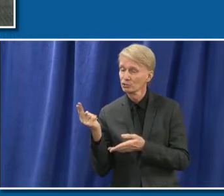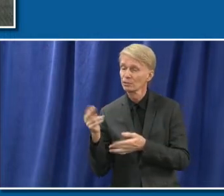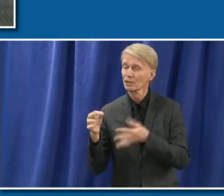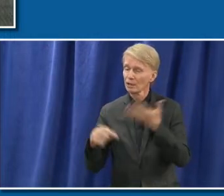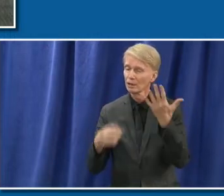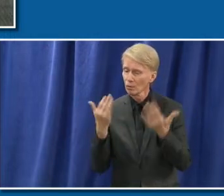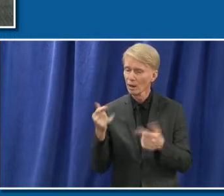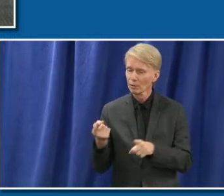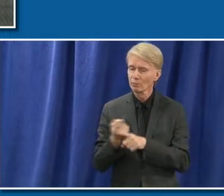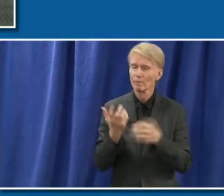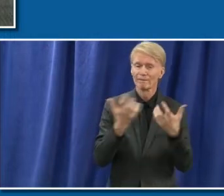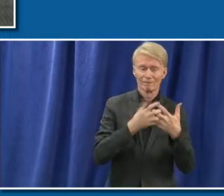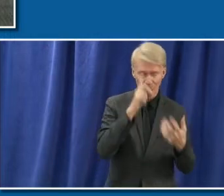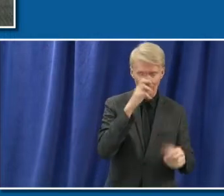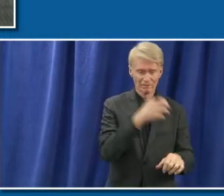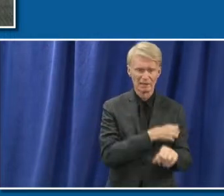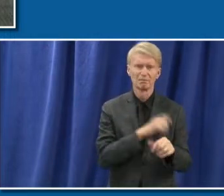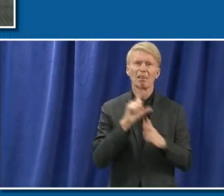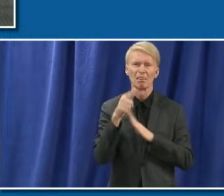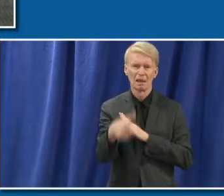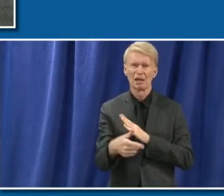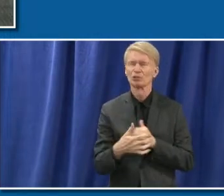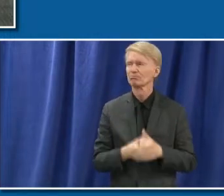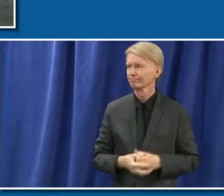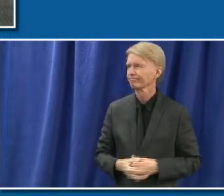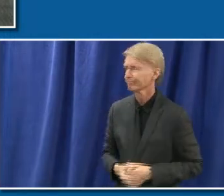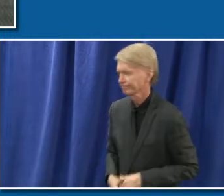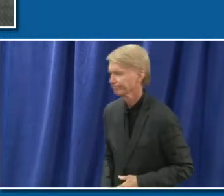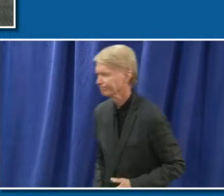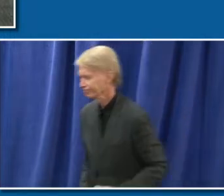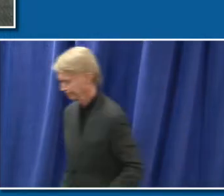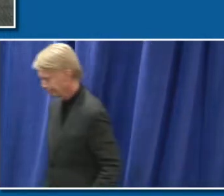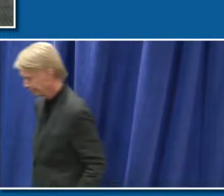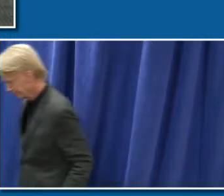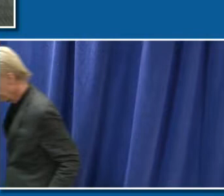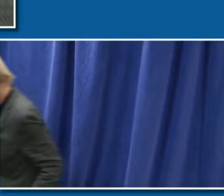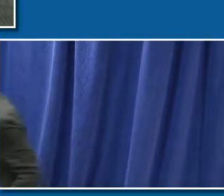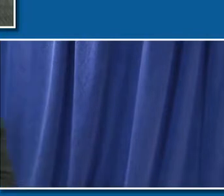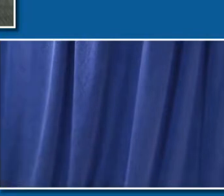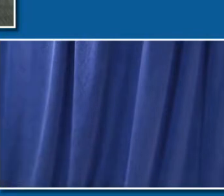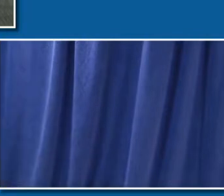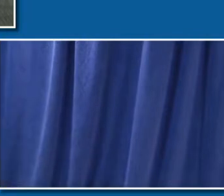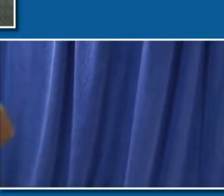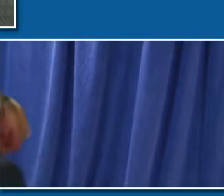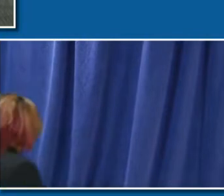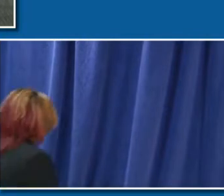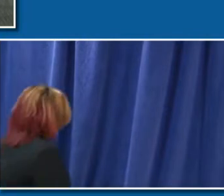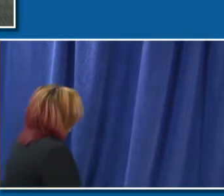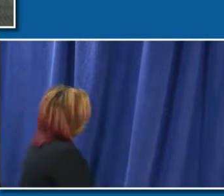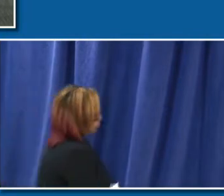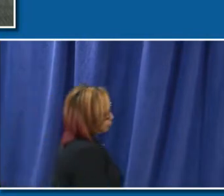they're appropriate for vaccination. But that's a few months away. Okay.